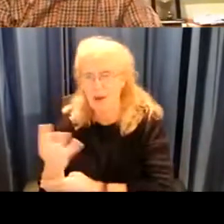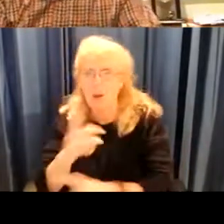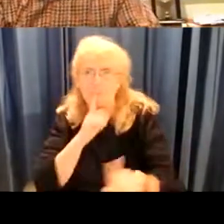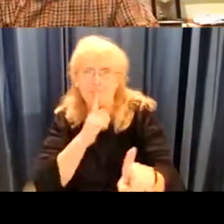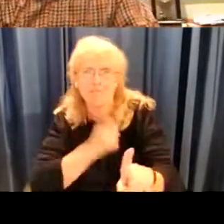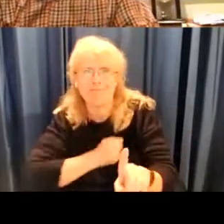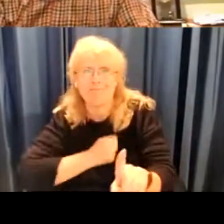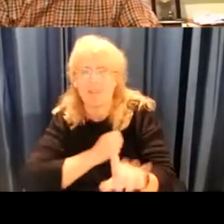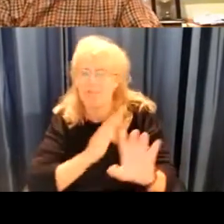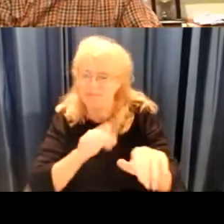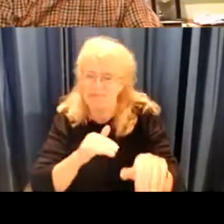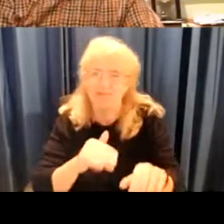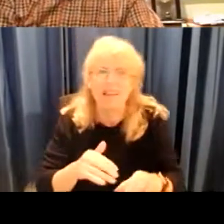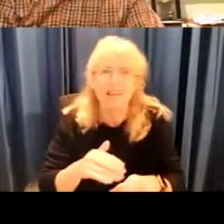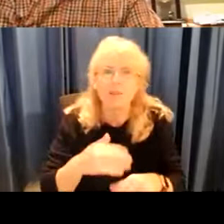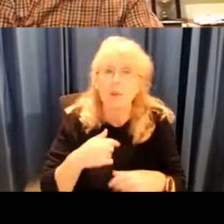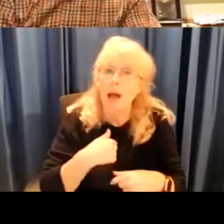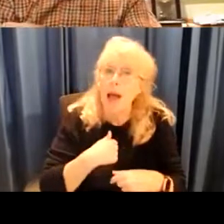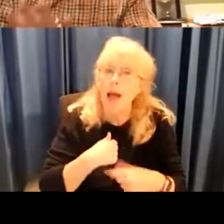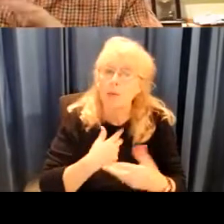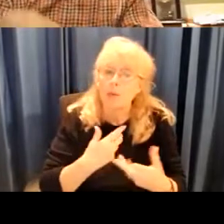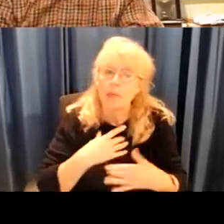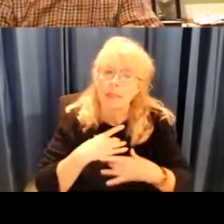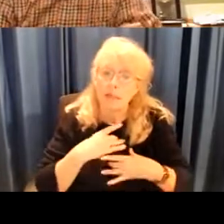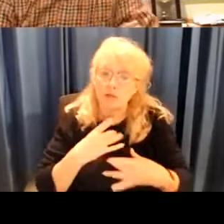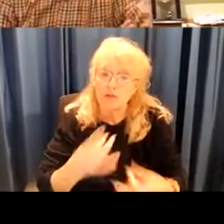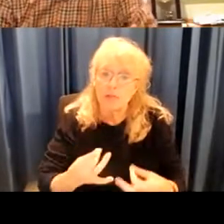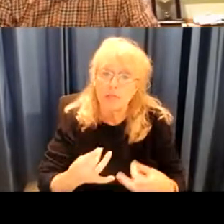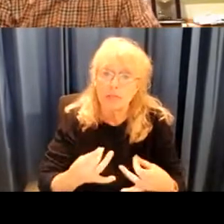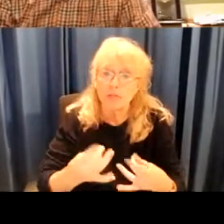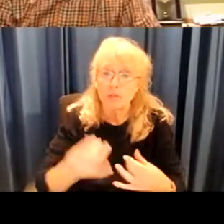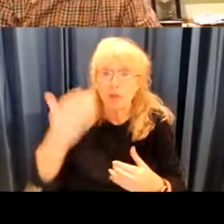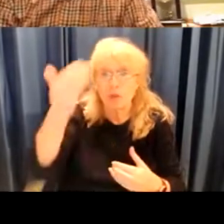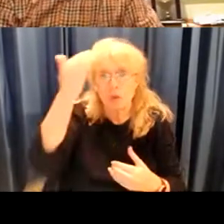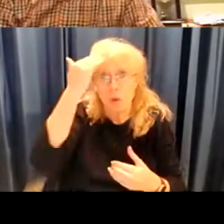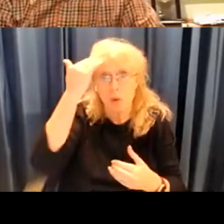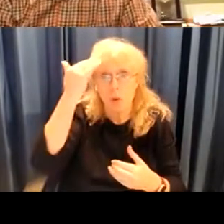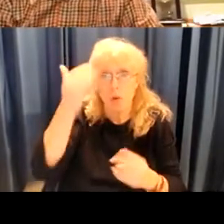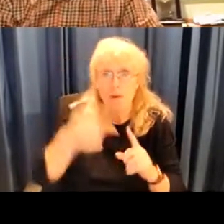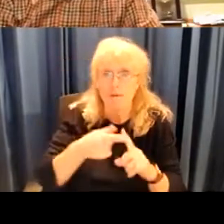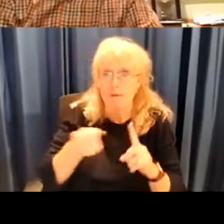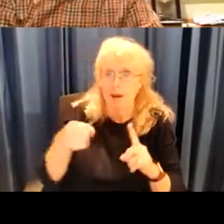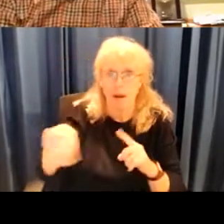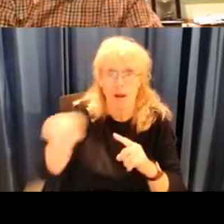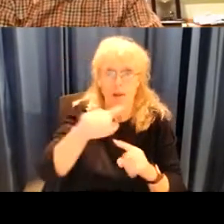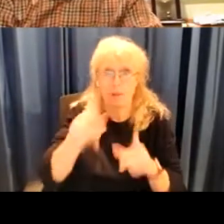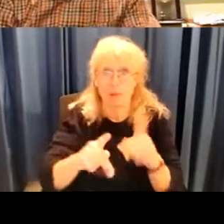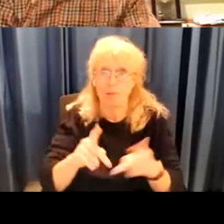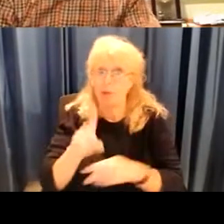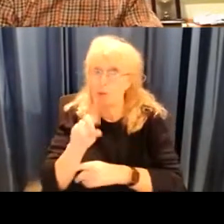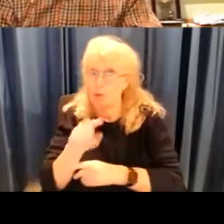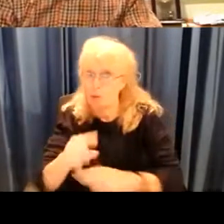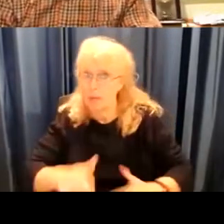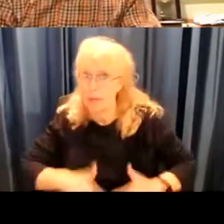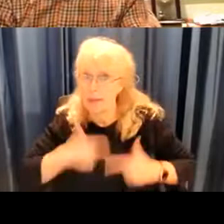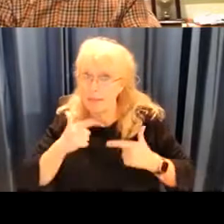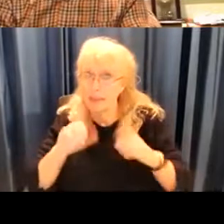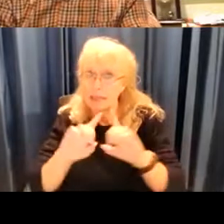I'd be interested to know of the folks that have joined us, if they live in District 4